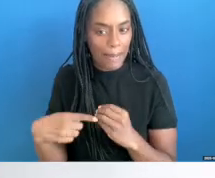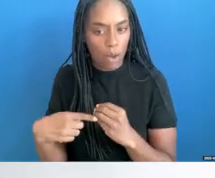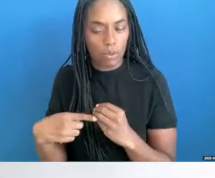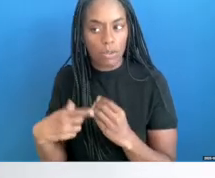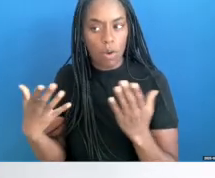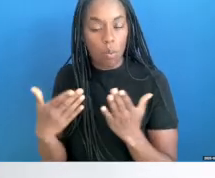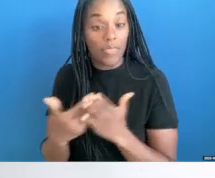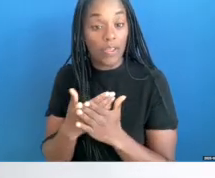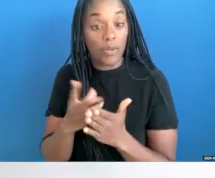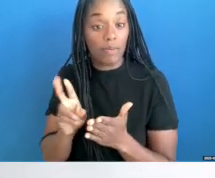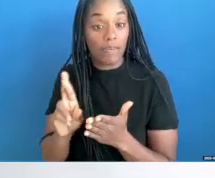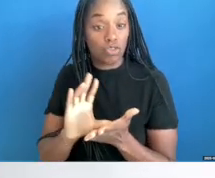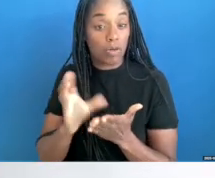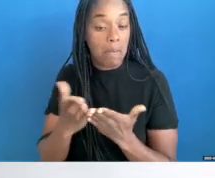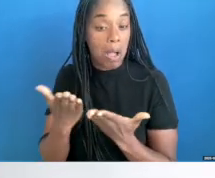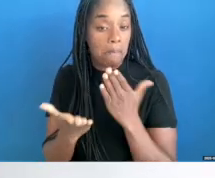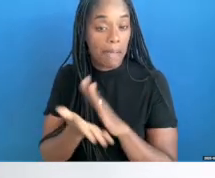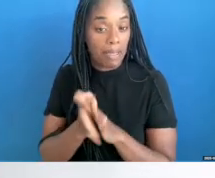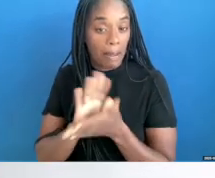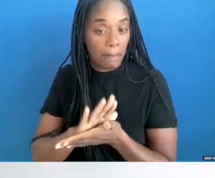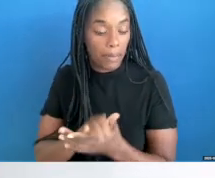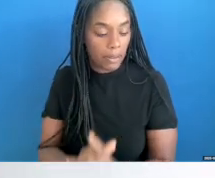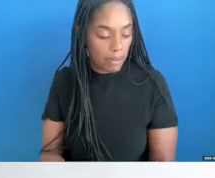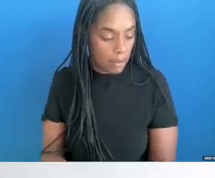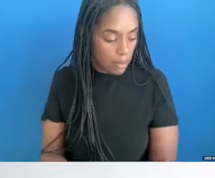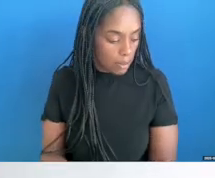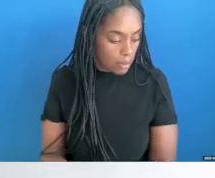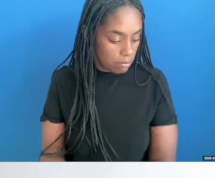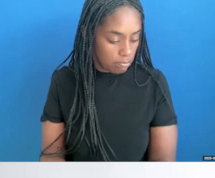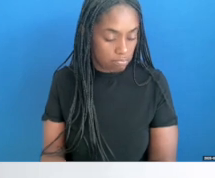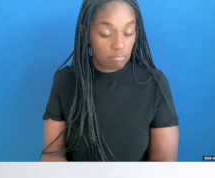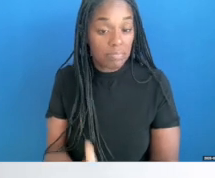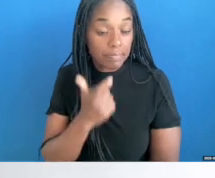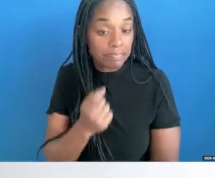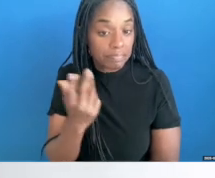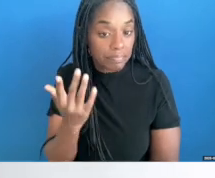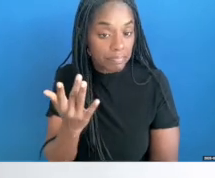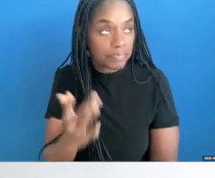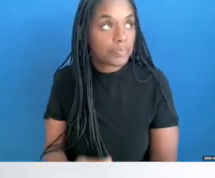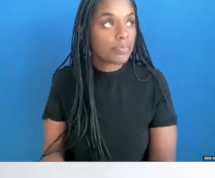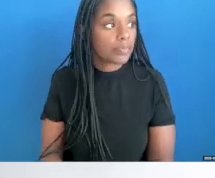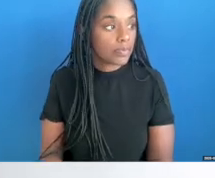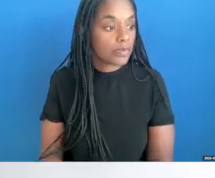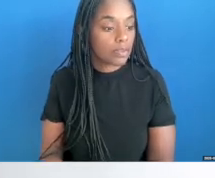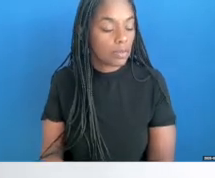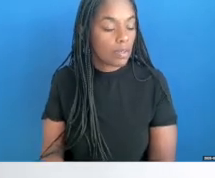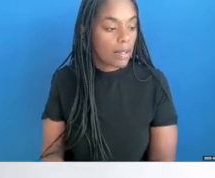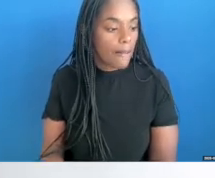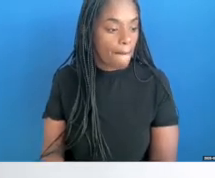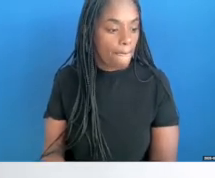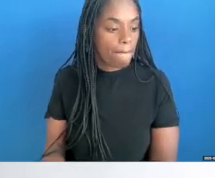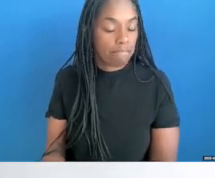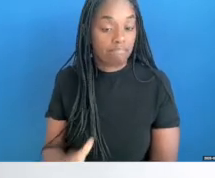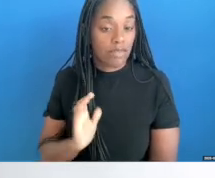that new voucher amount may become. Part of the interest that I have here is something we've been broadcasting as an industry for